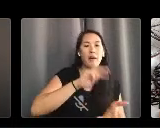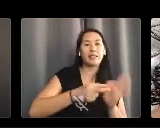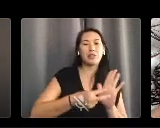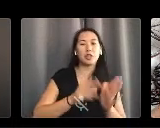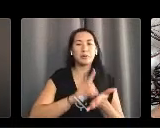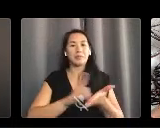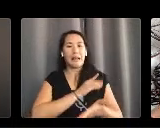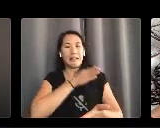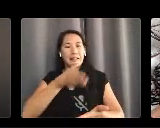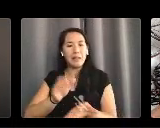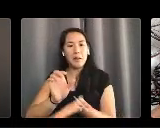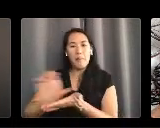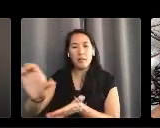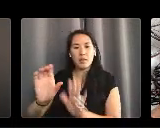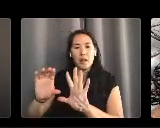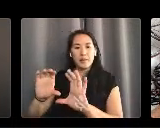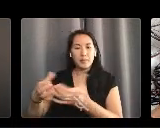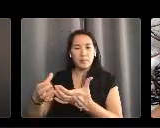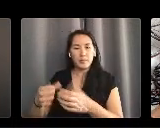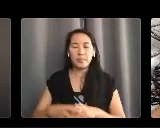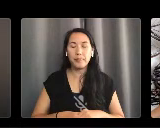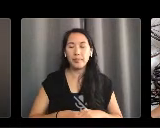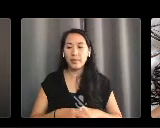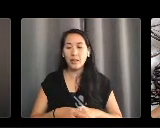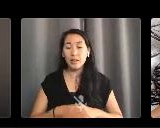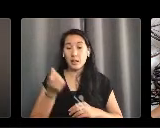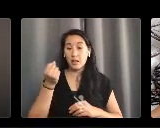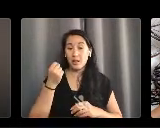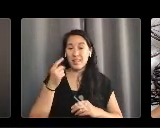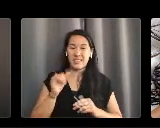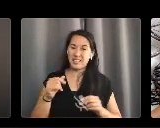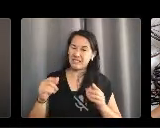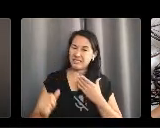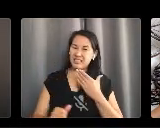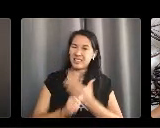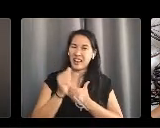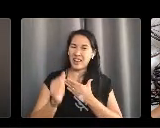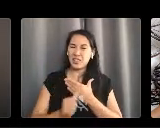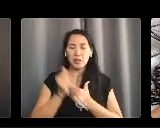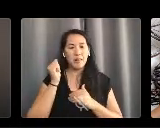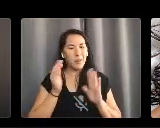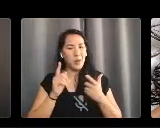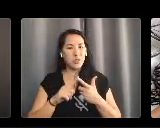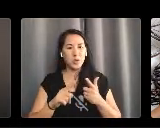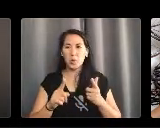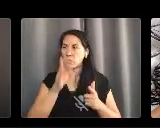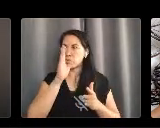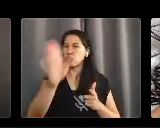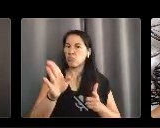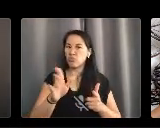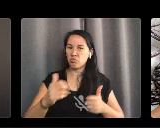in this case, marginalized group. And I think this is even more dangerous than the outright aggression because it's unintentional